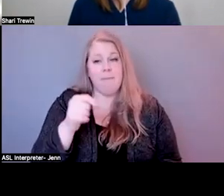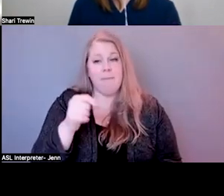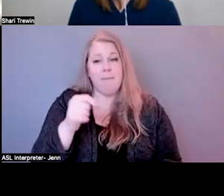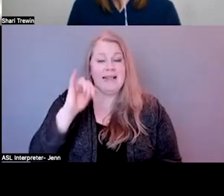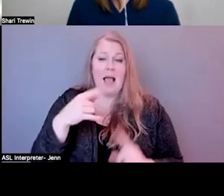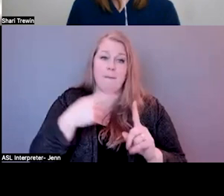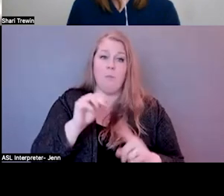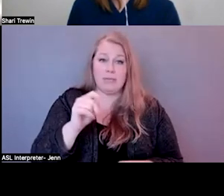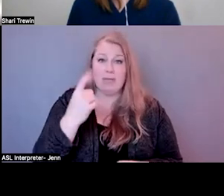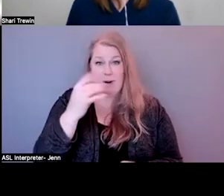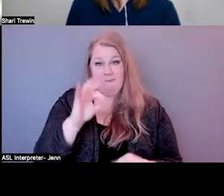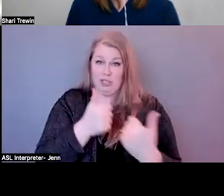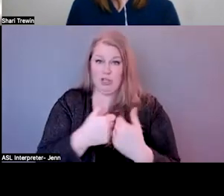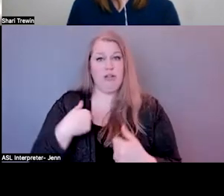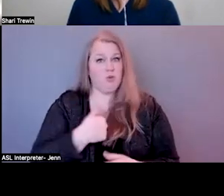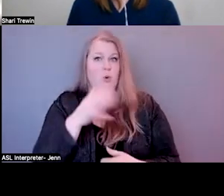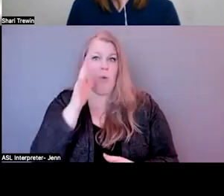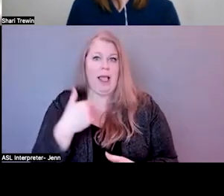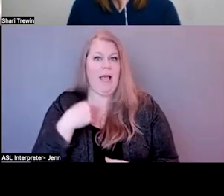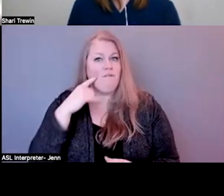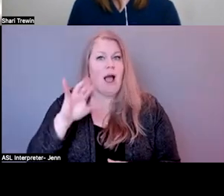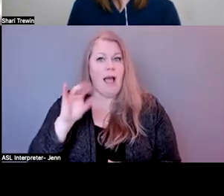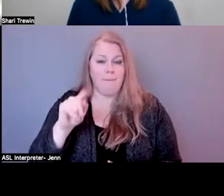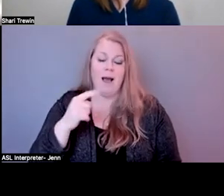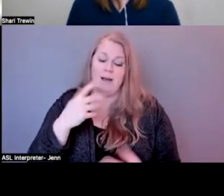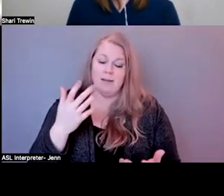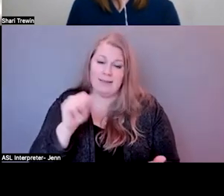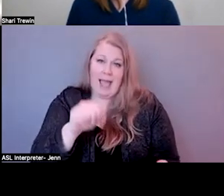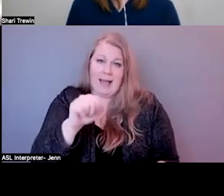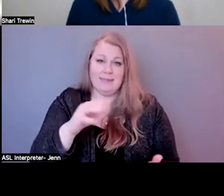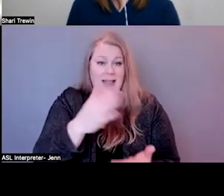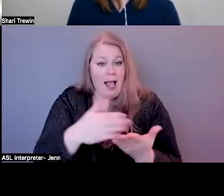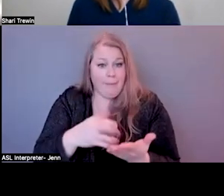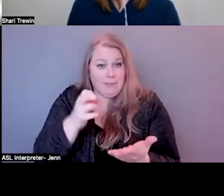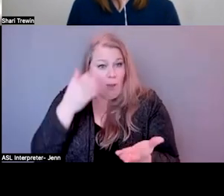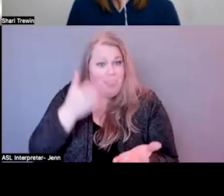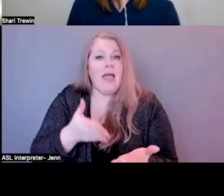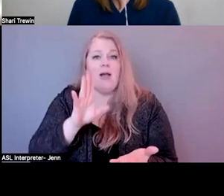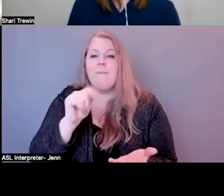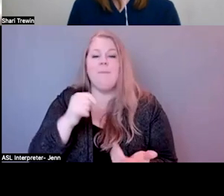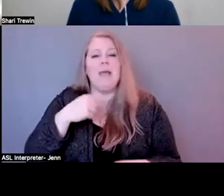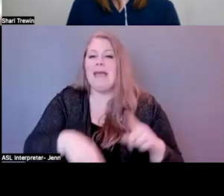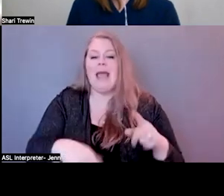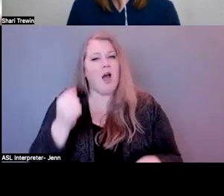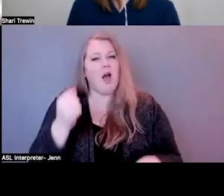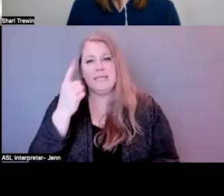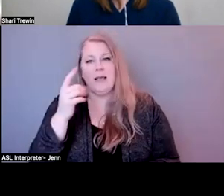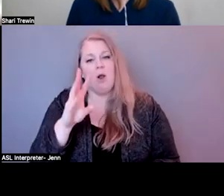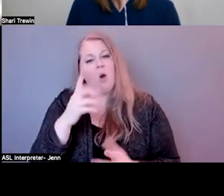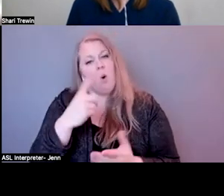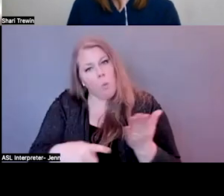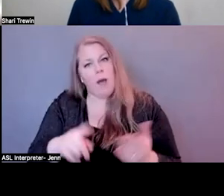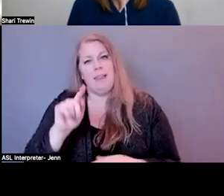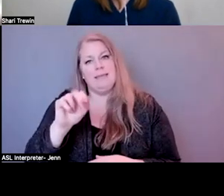out one of the challenges that we're going to have for the iBot, which is that, yeah, we can understand what the elements that are there, but we can't yet understand like what are the tasks